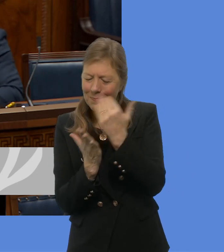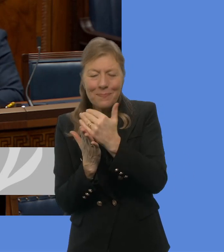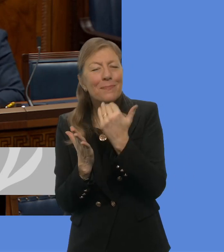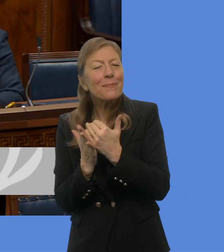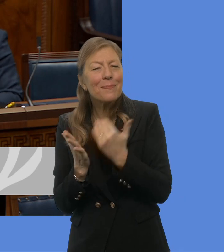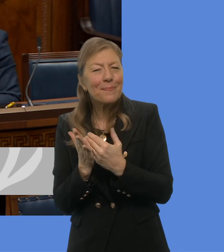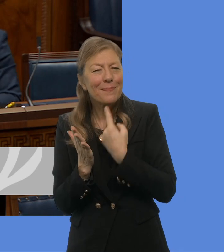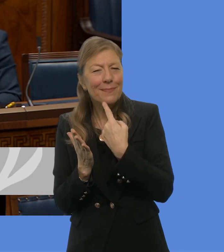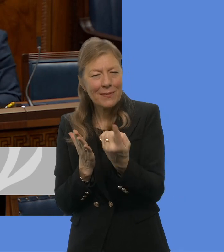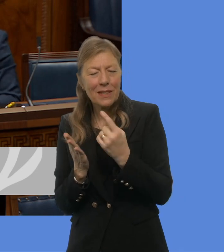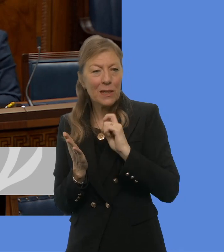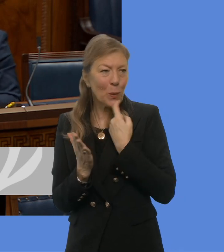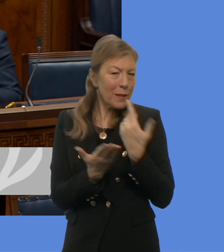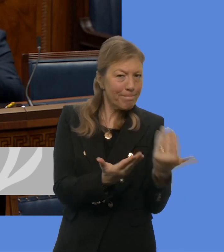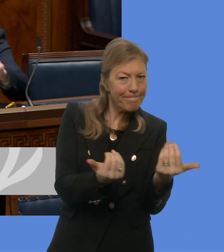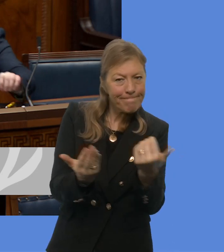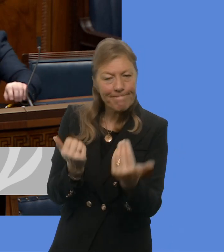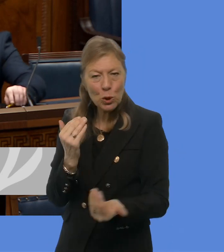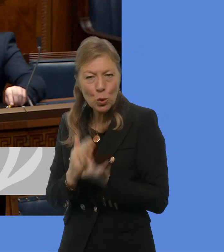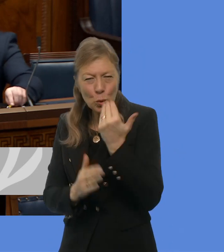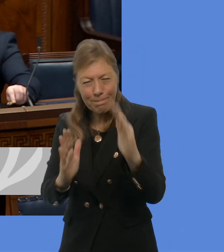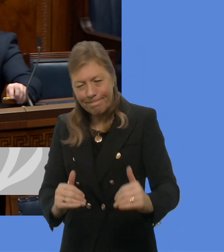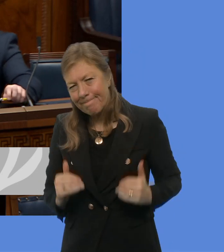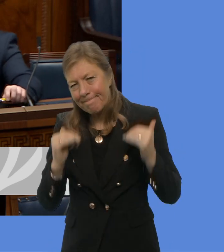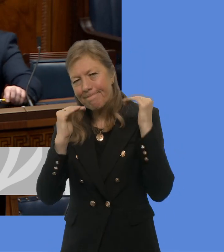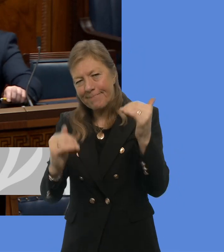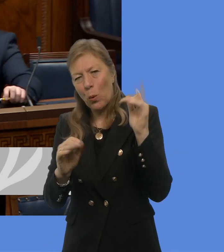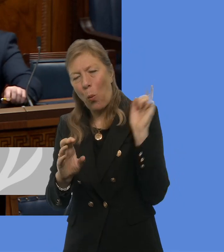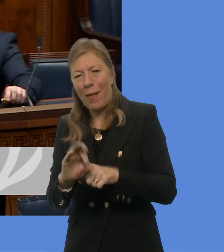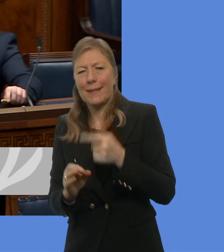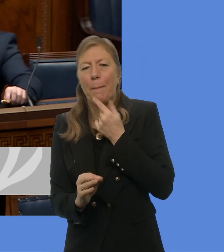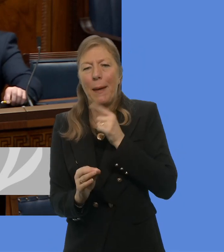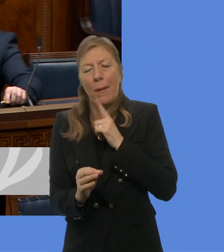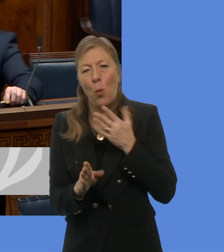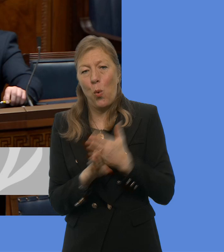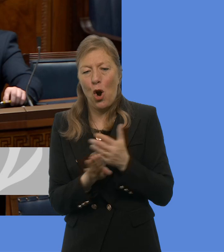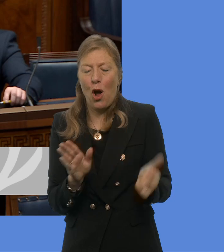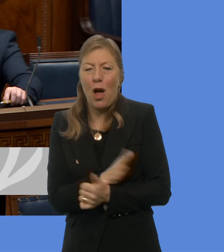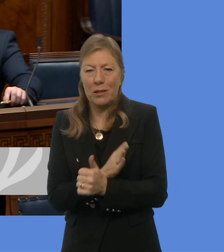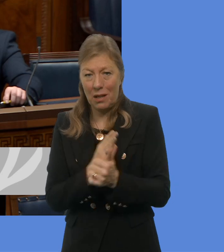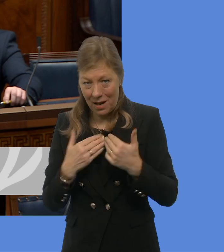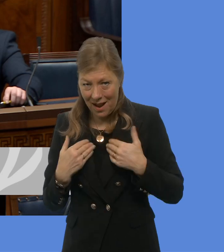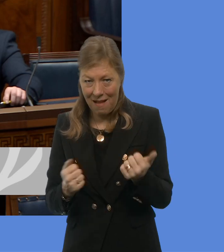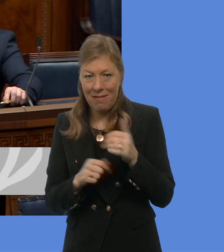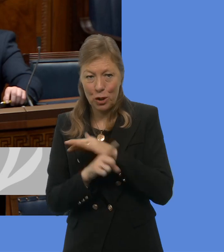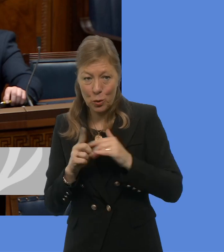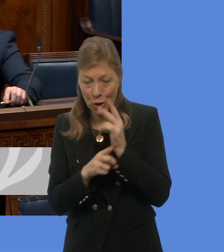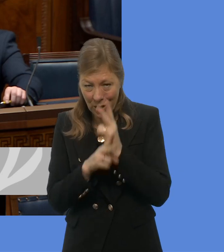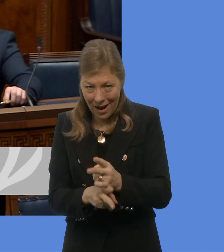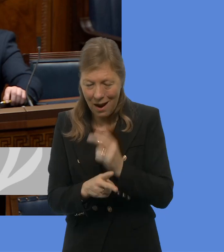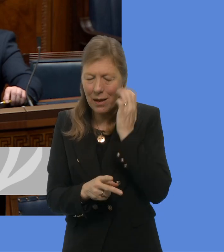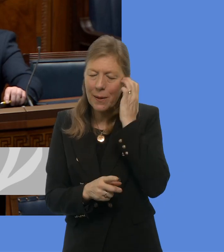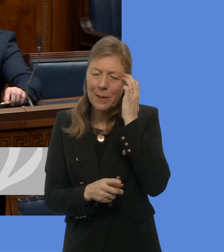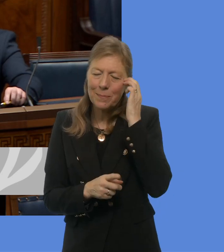skilled staff necessary to deliver high quality social care. And to deliver that stronger strategic vision, a whole